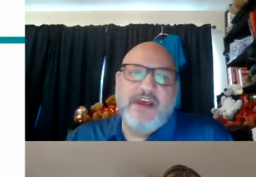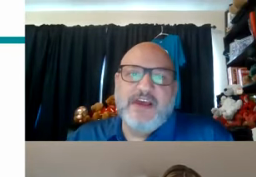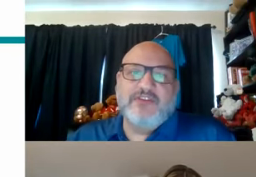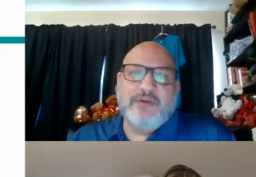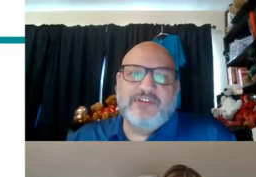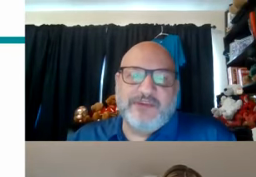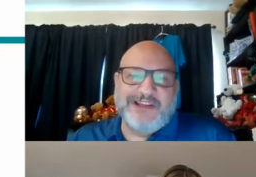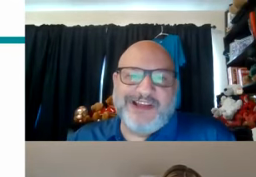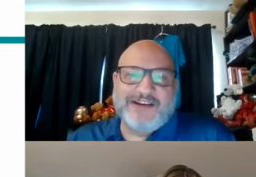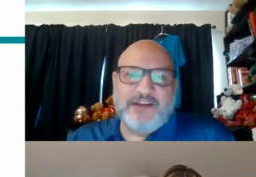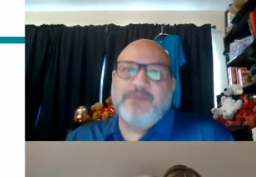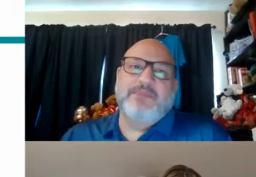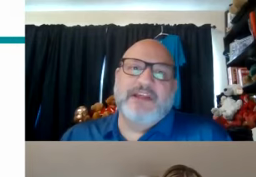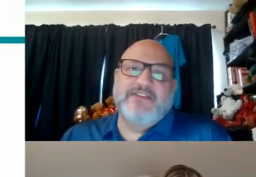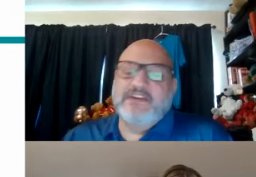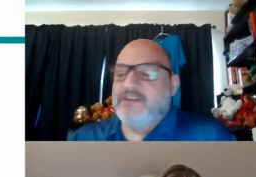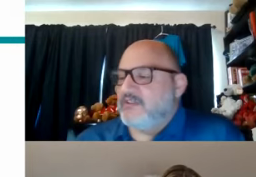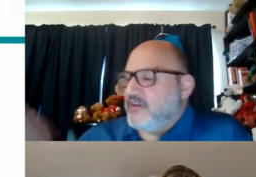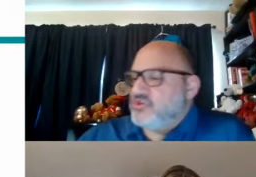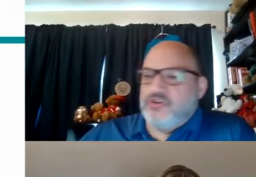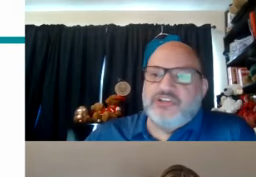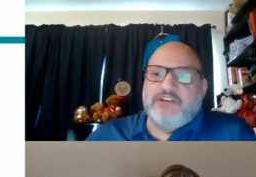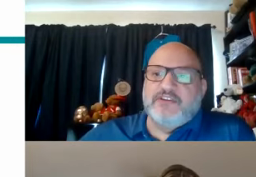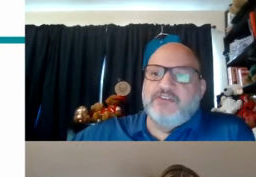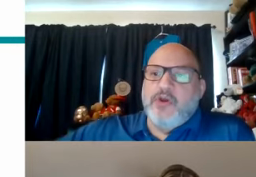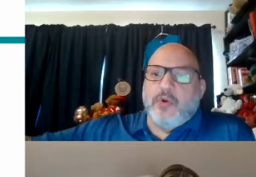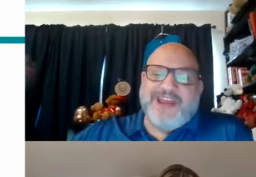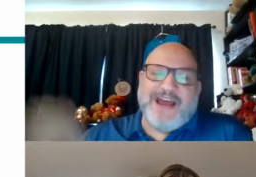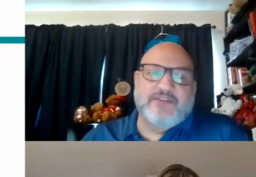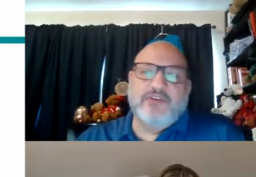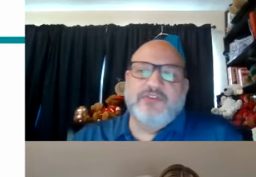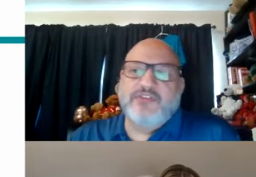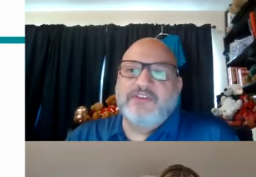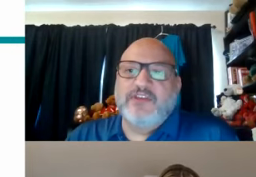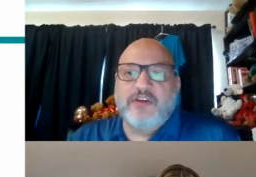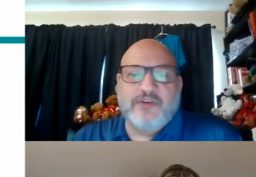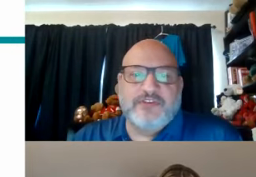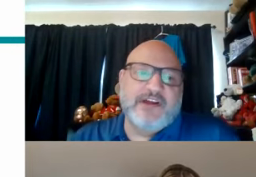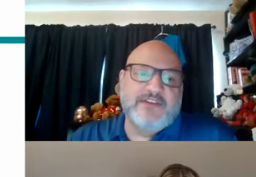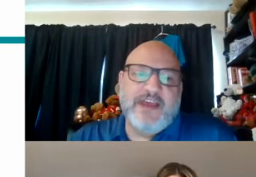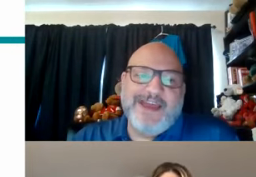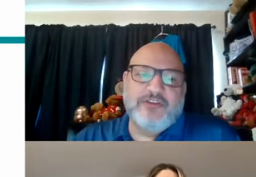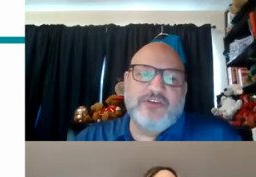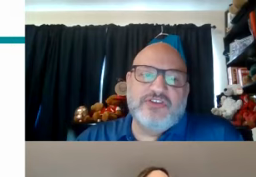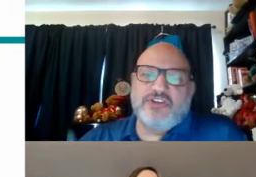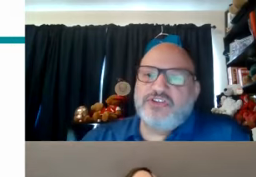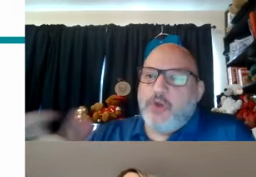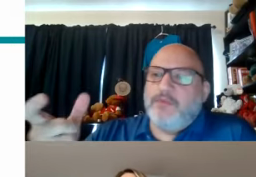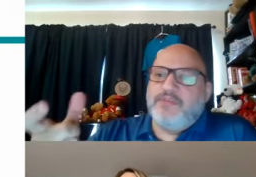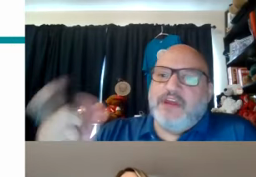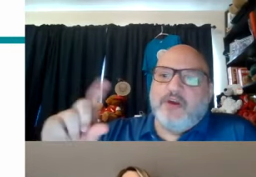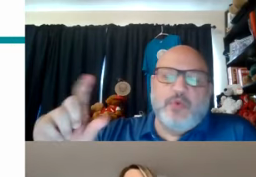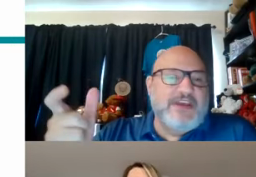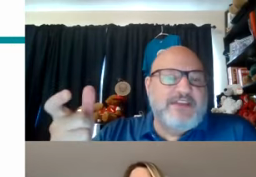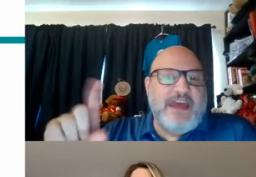information. So they were typically locked up in places like churches or castles or things along those lines. And you couldn't just show